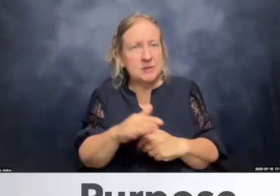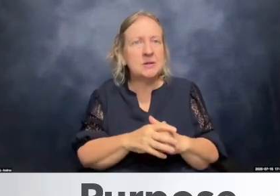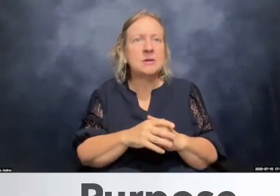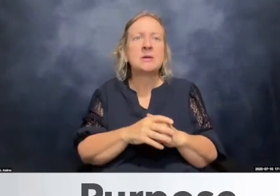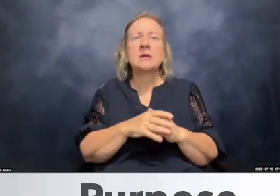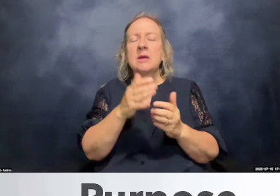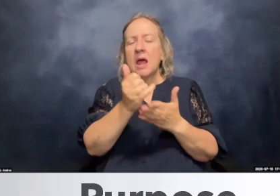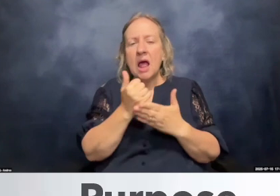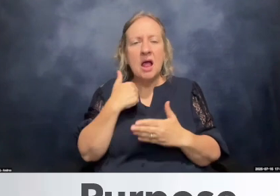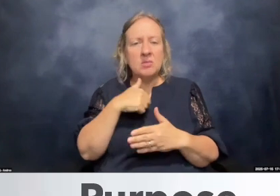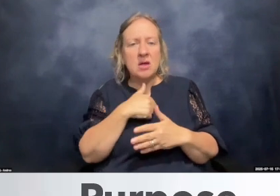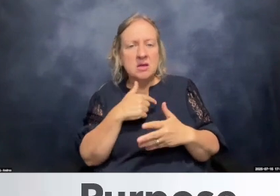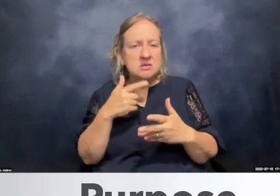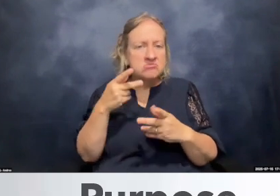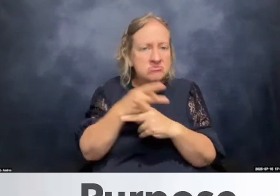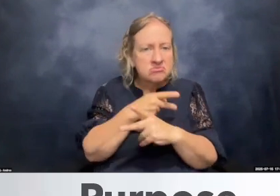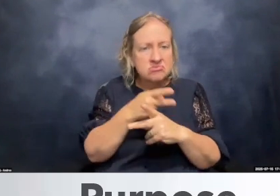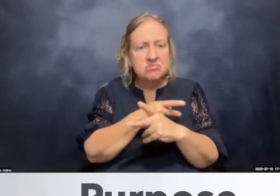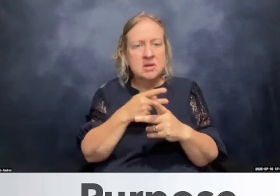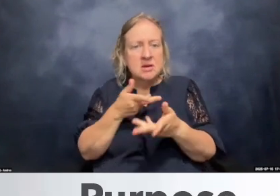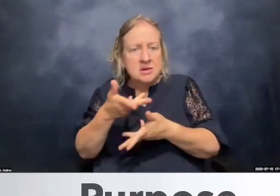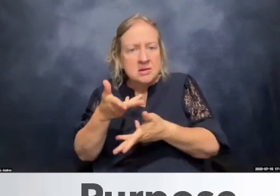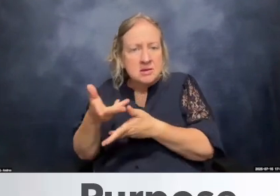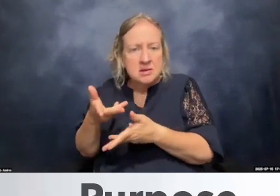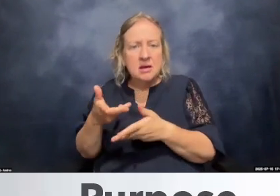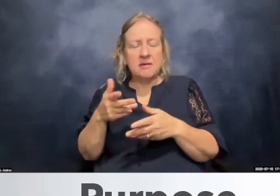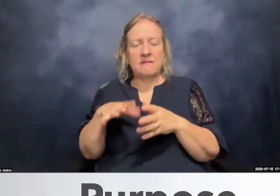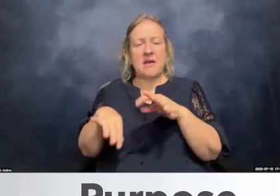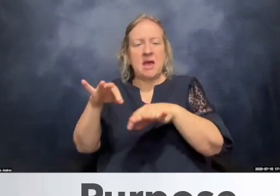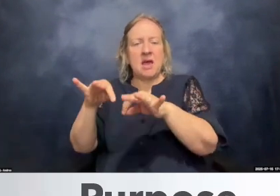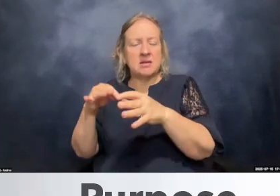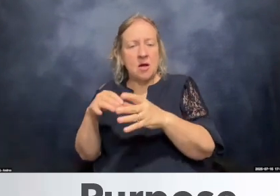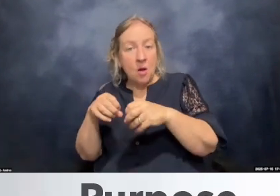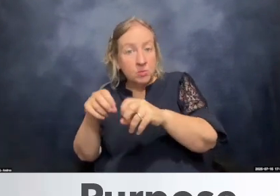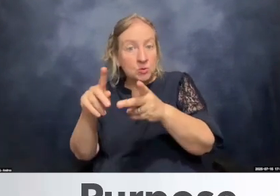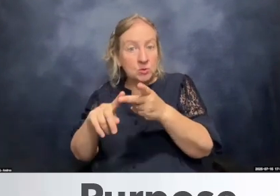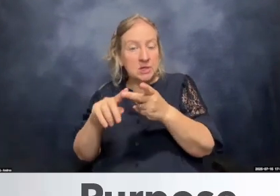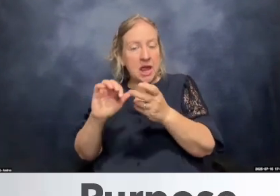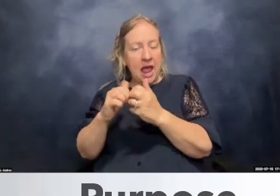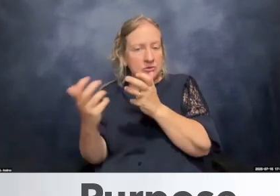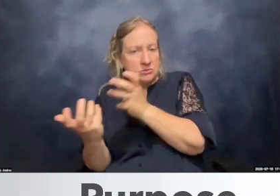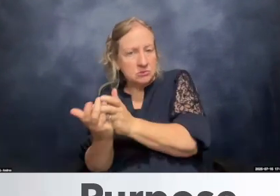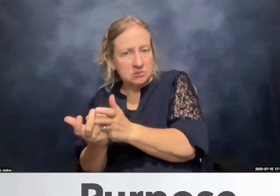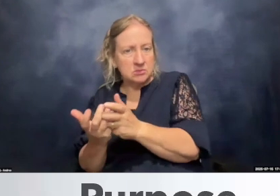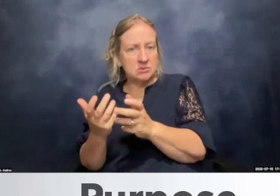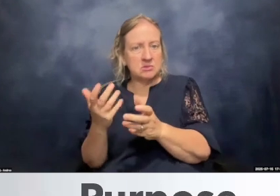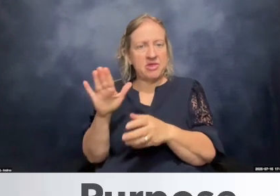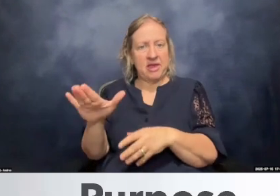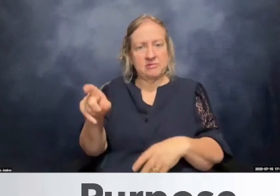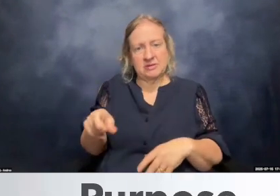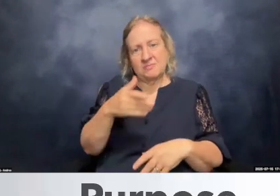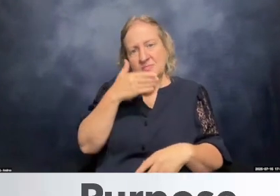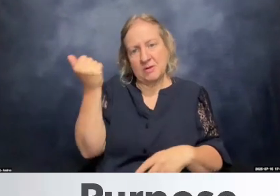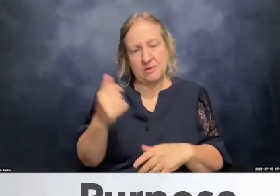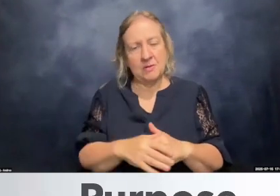practical opportunities and refine current programs to better meet community needs on the ground. We aim to host